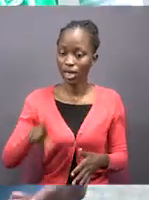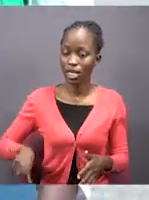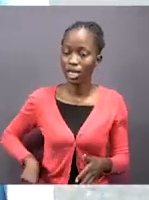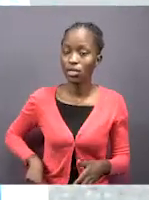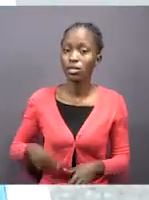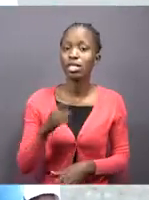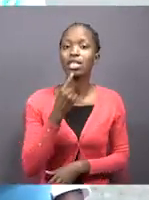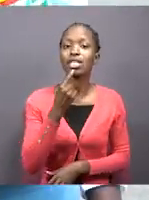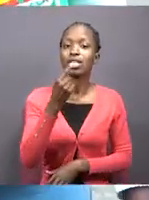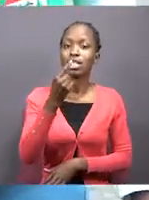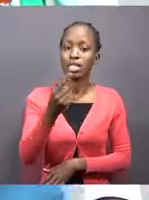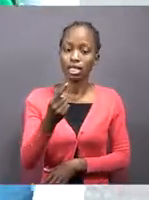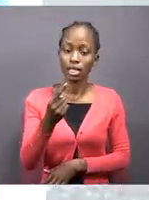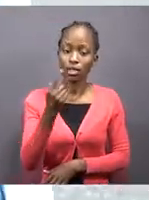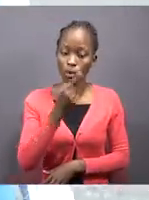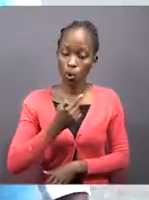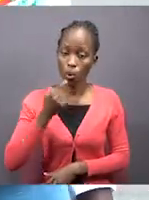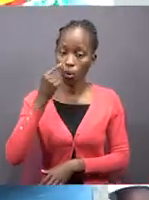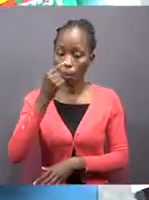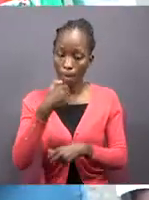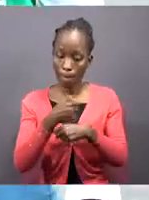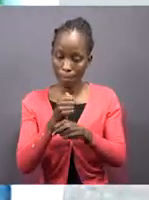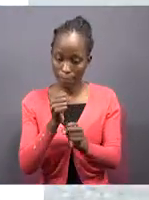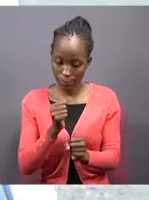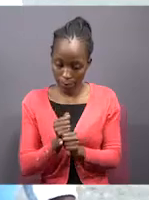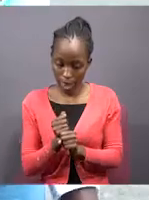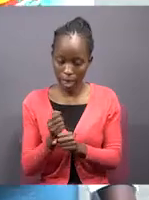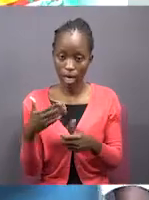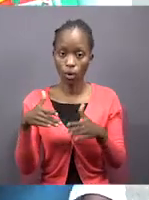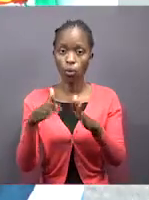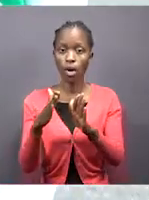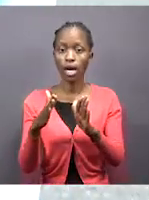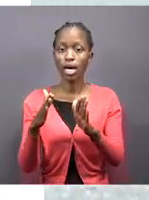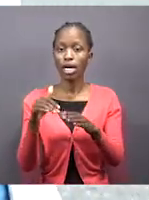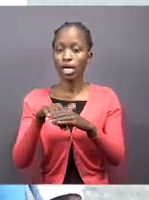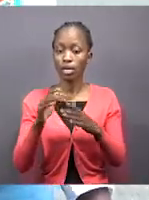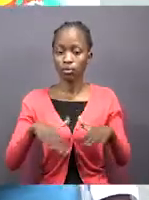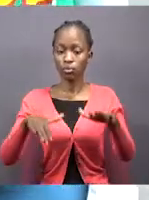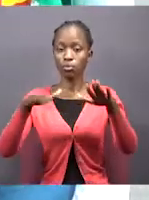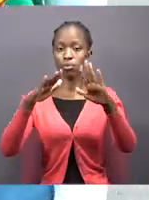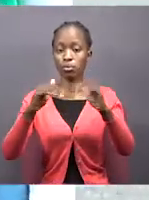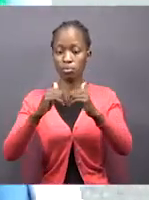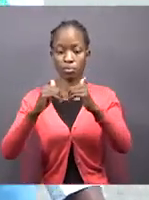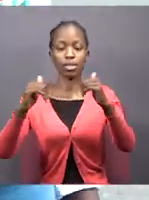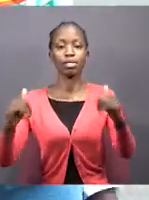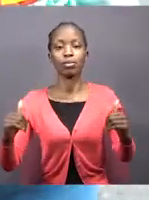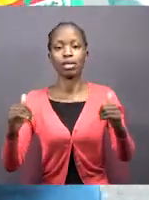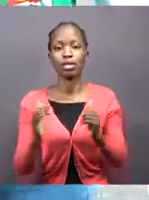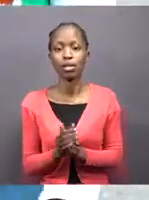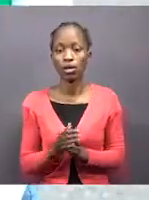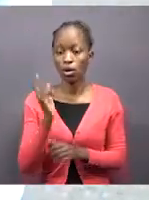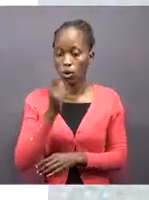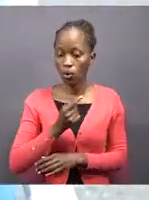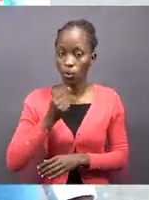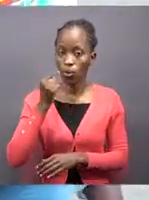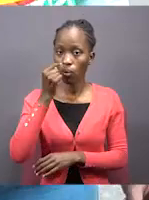says. He who made a way through the sea, a path through the mighty water, who